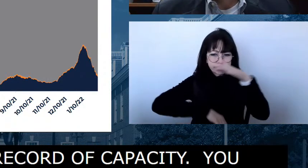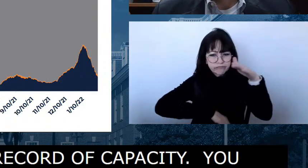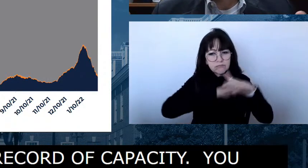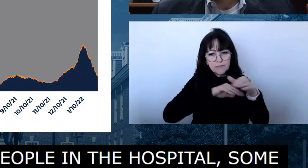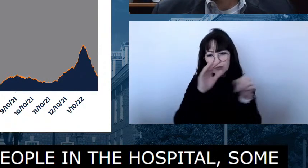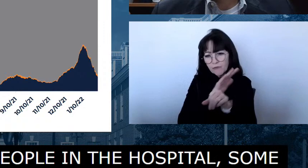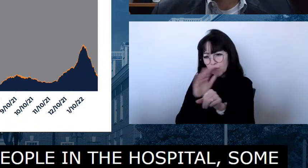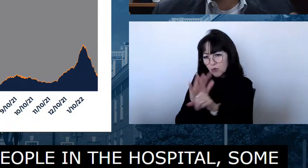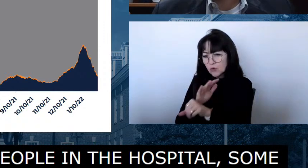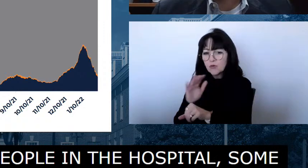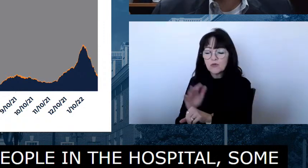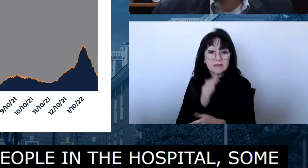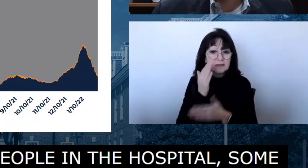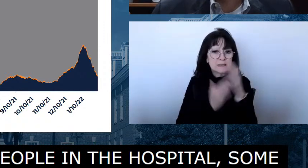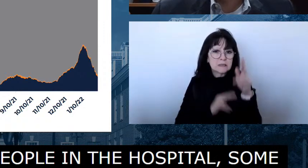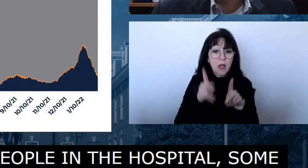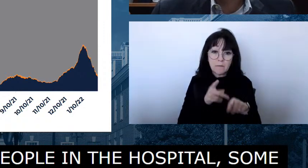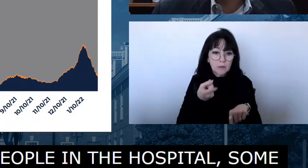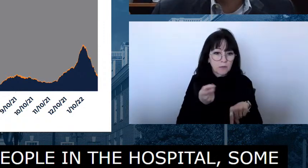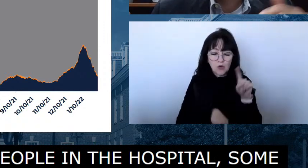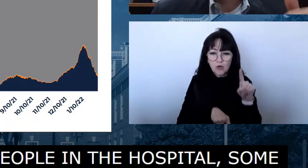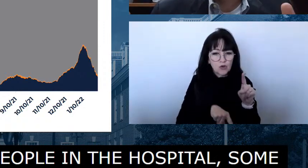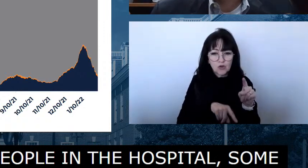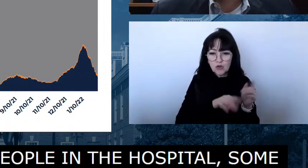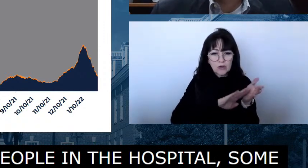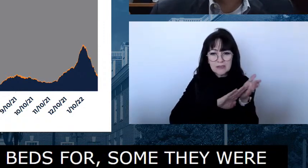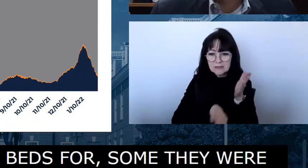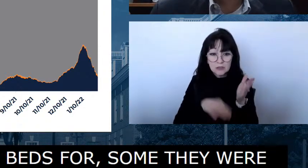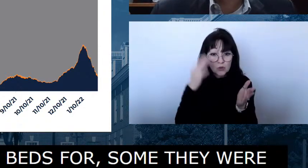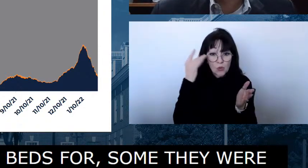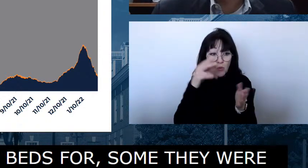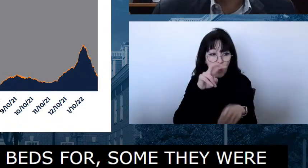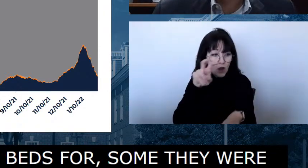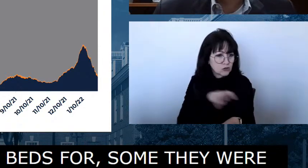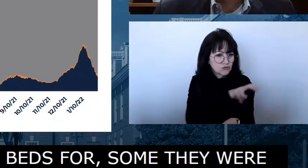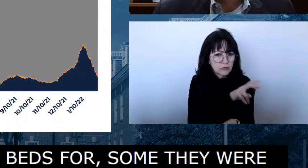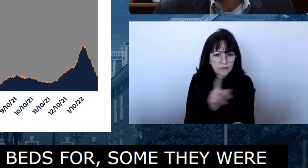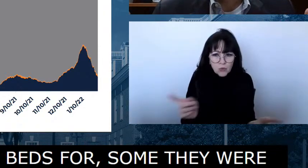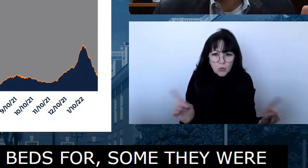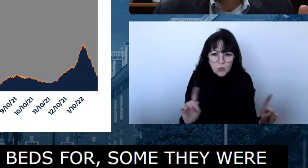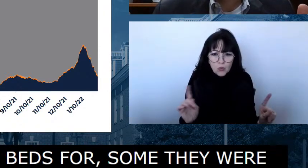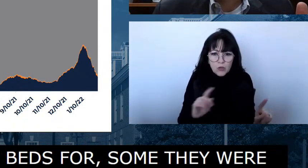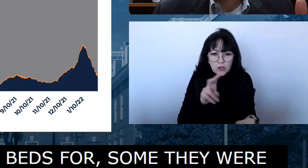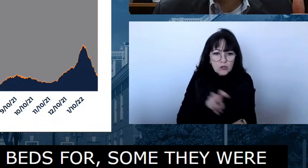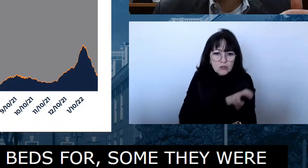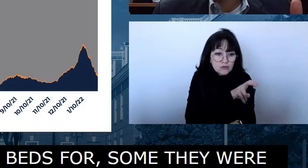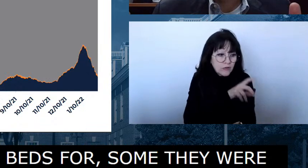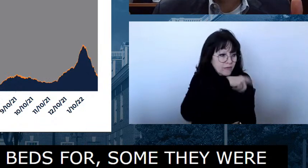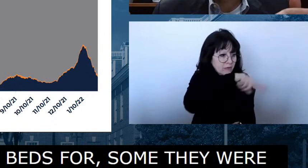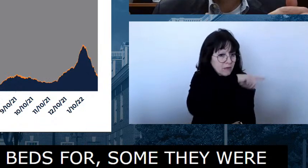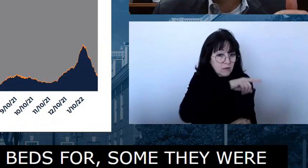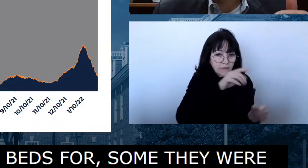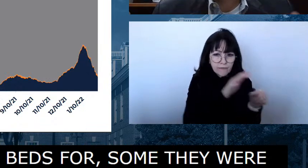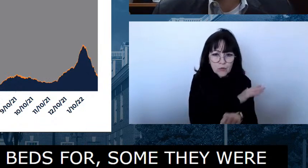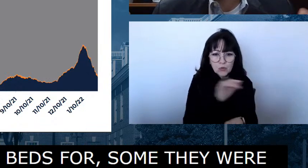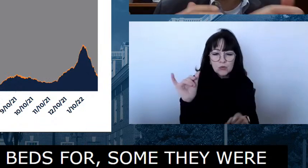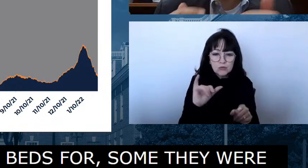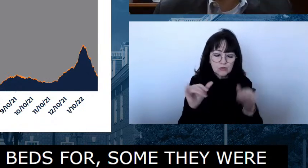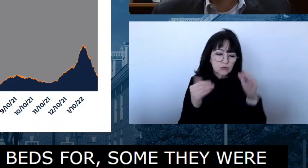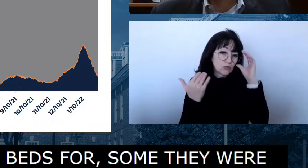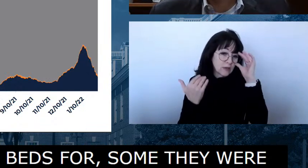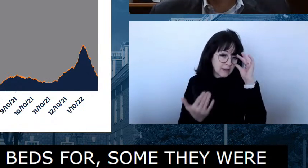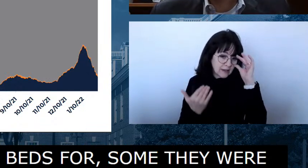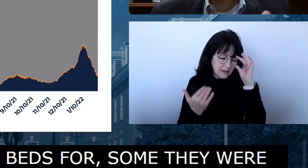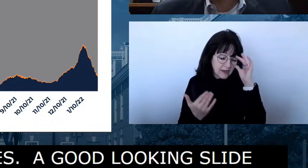discharges. A lot of a good looking slide here, we'll put this way. The COVID rates are going down, which